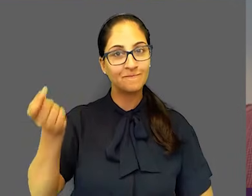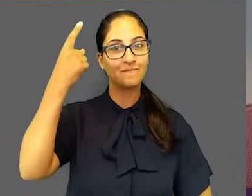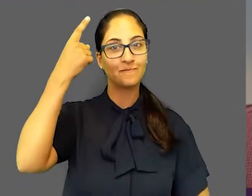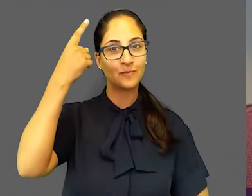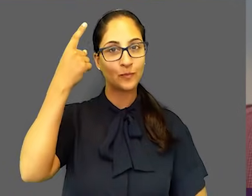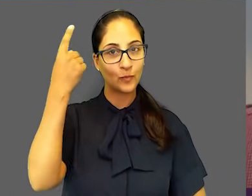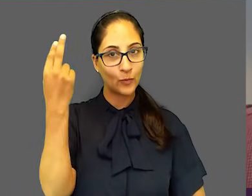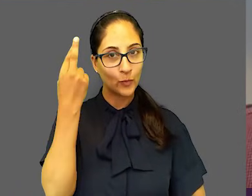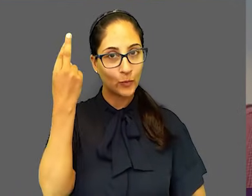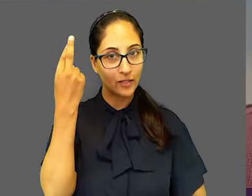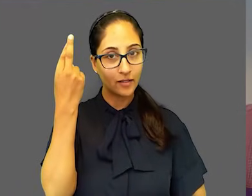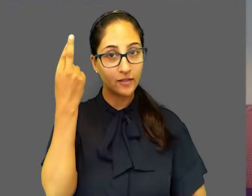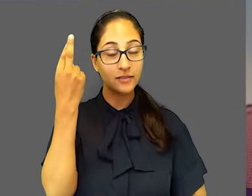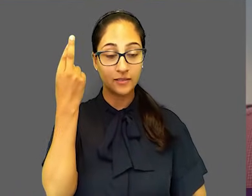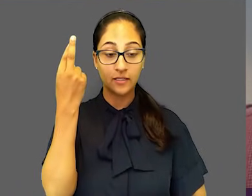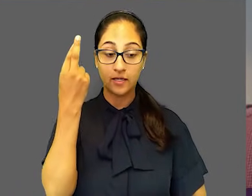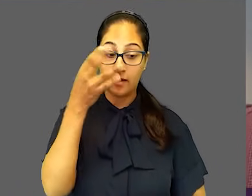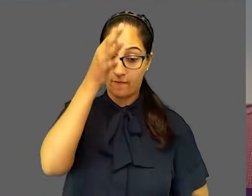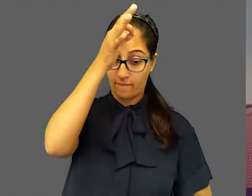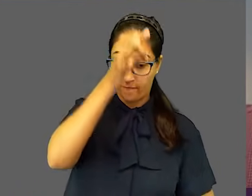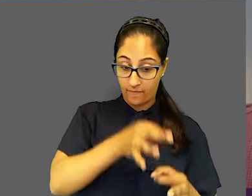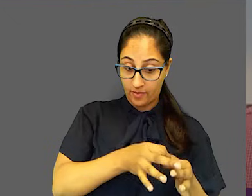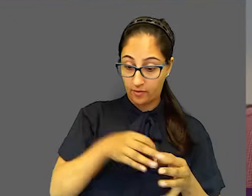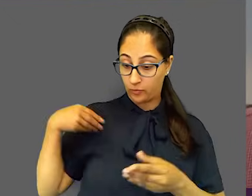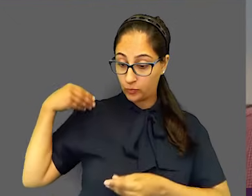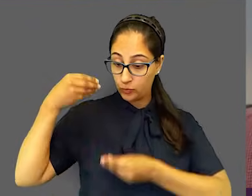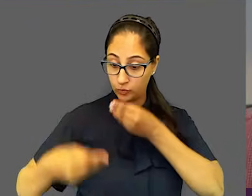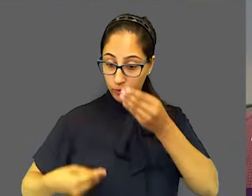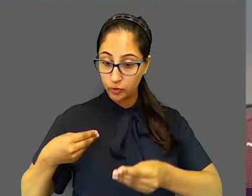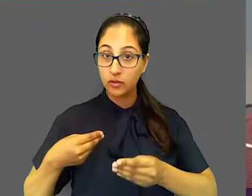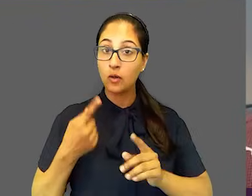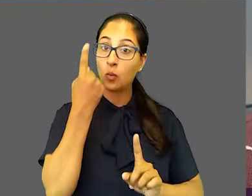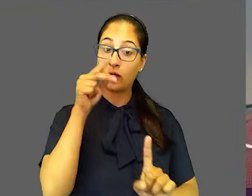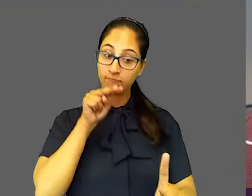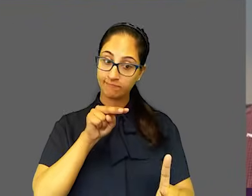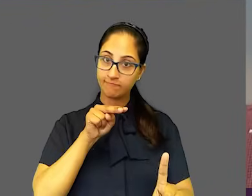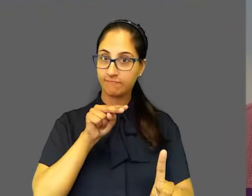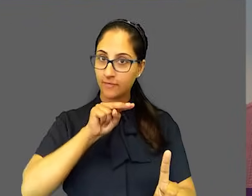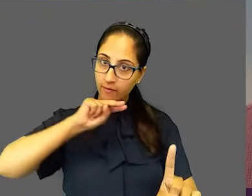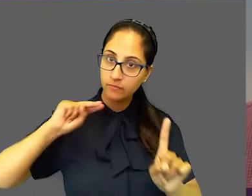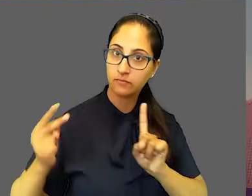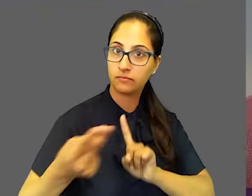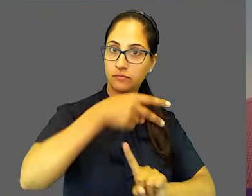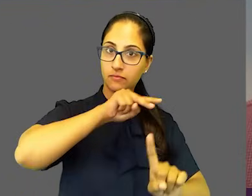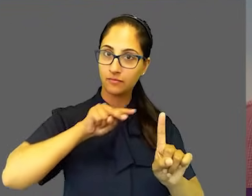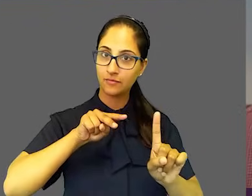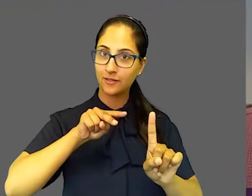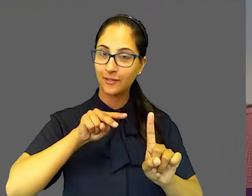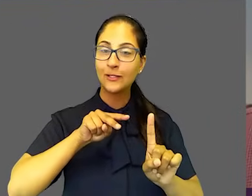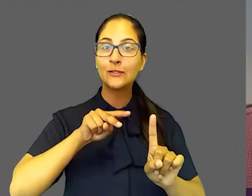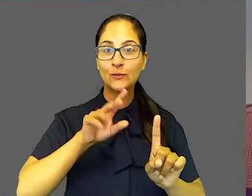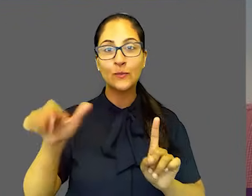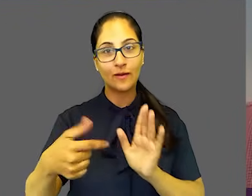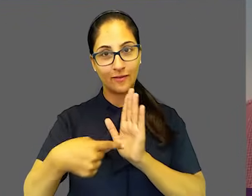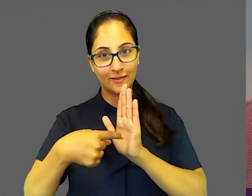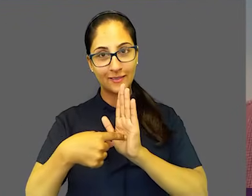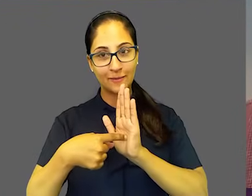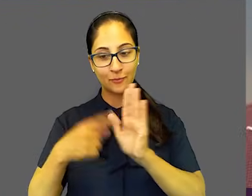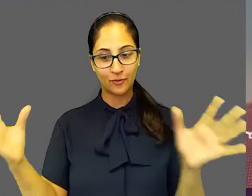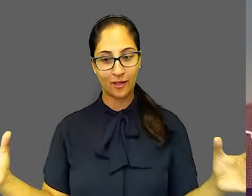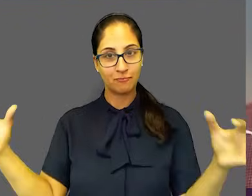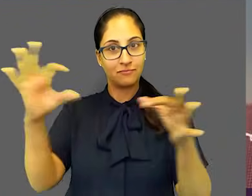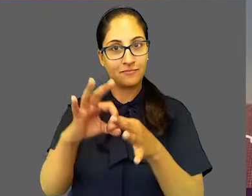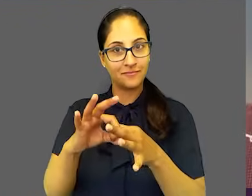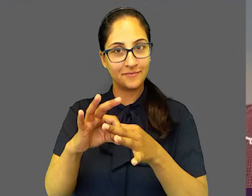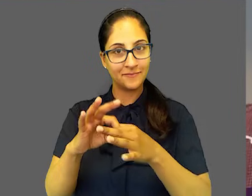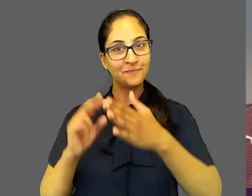that, look, faith and tradition can be looked at from multiple ways. And so again, a bridge was created here. And